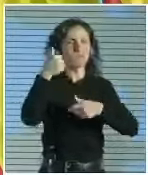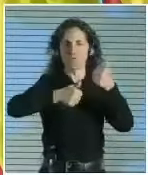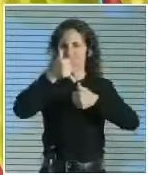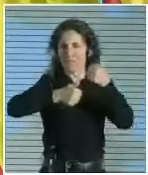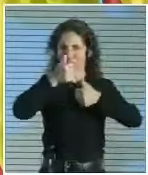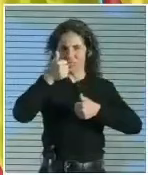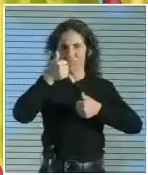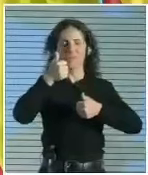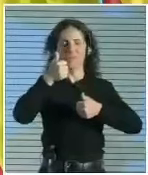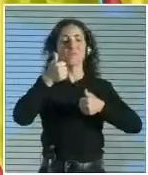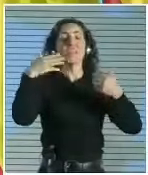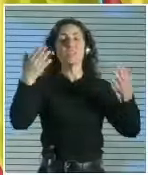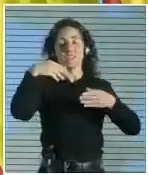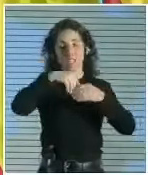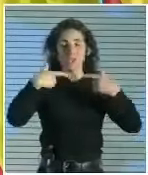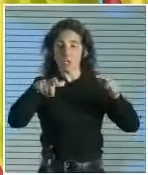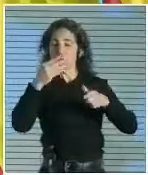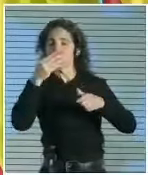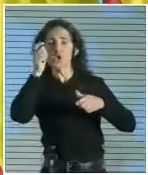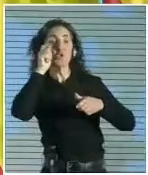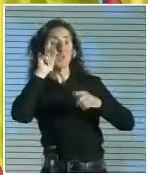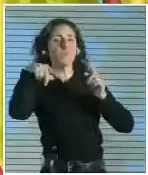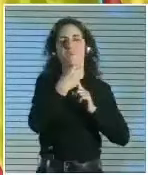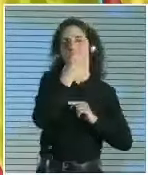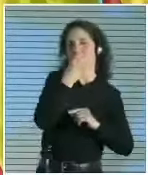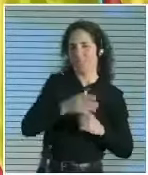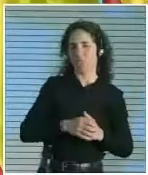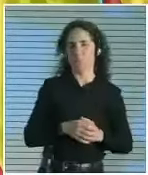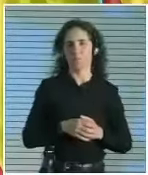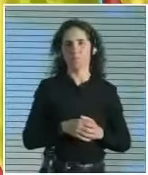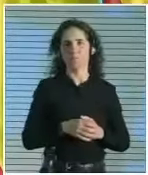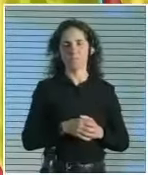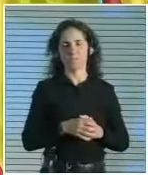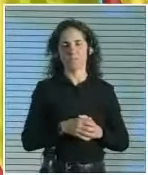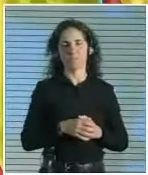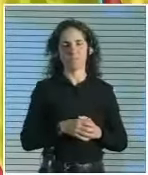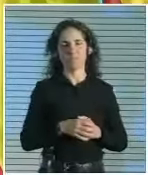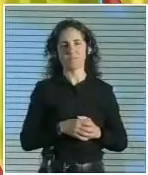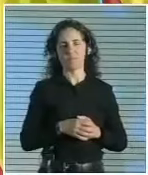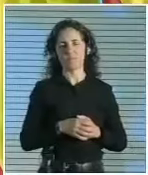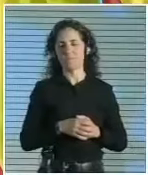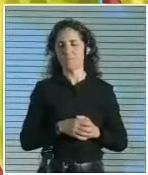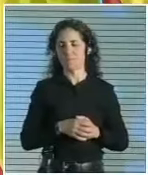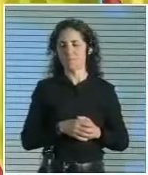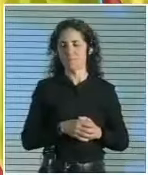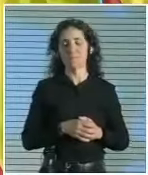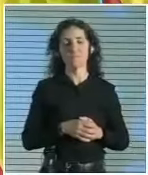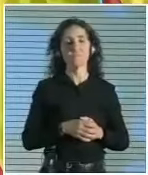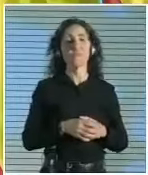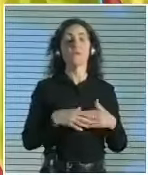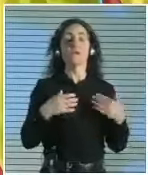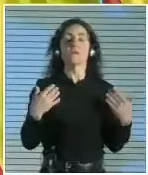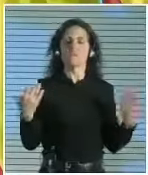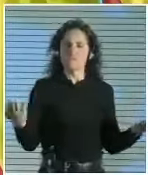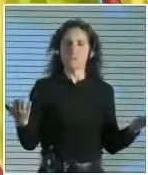So Sam, why did WWF decide to focus on tourism? Because I mean, we know WWF,